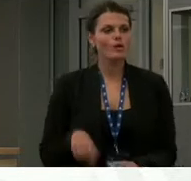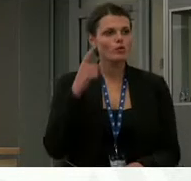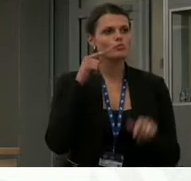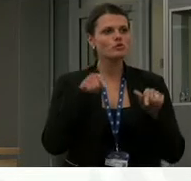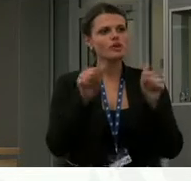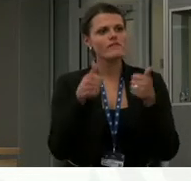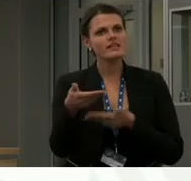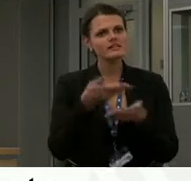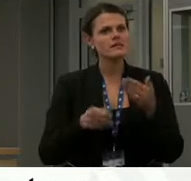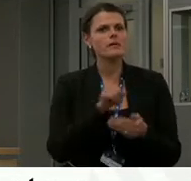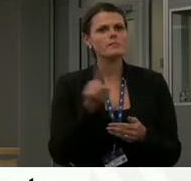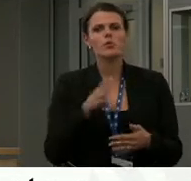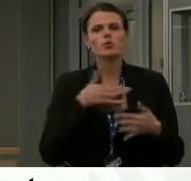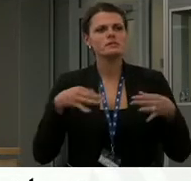need